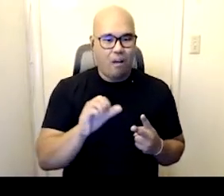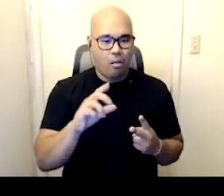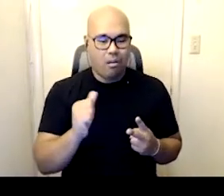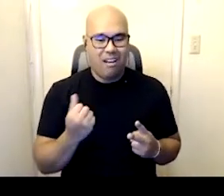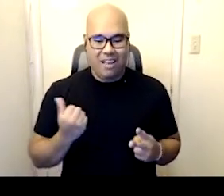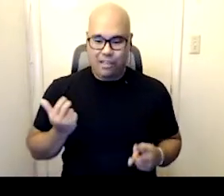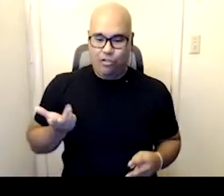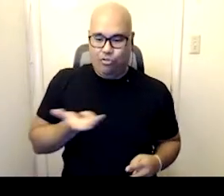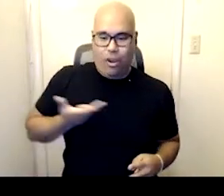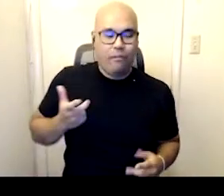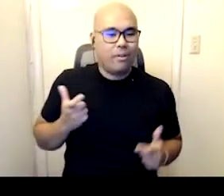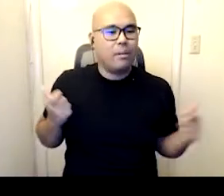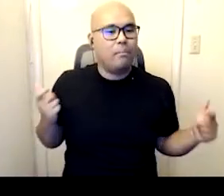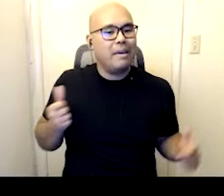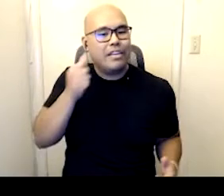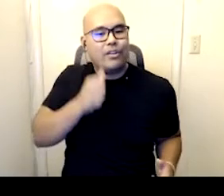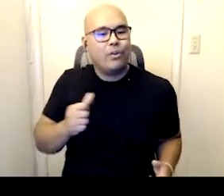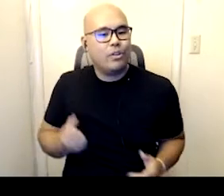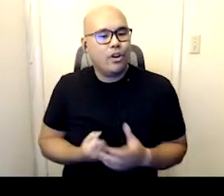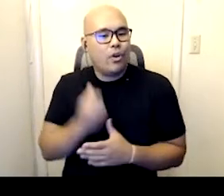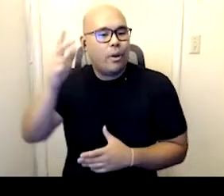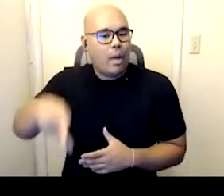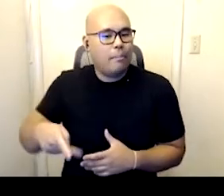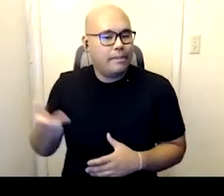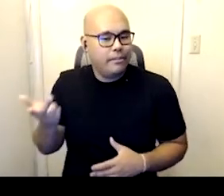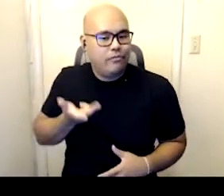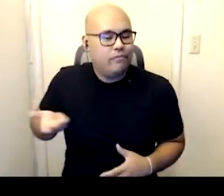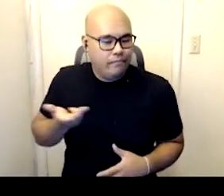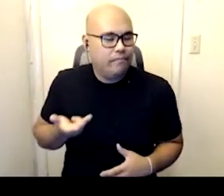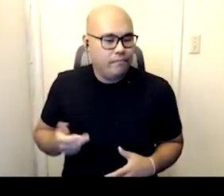big girls growing up, and